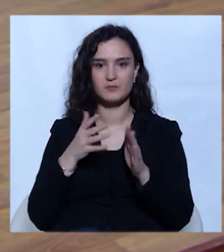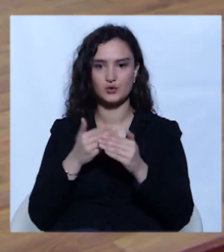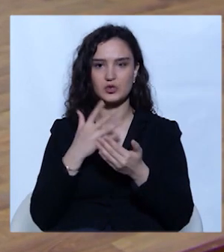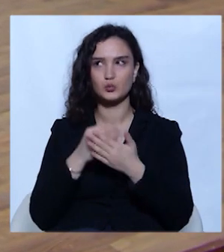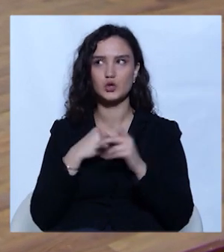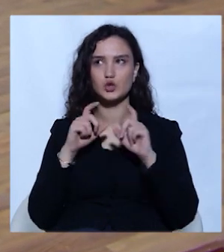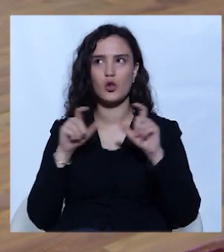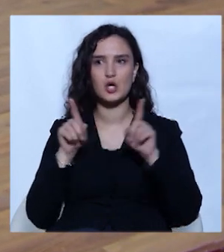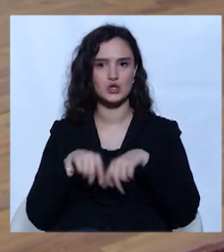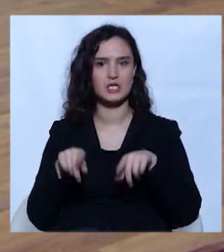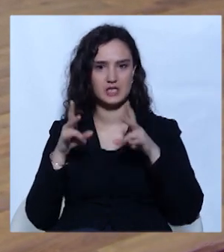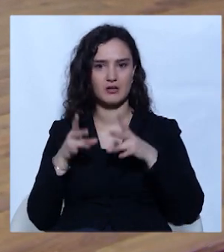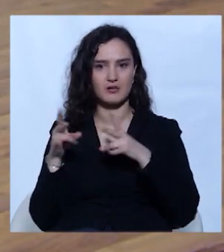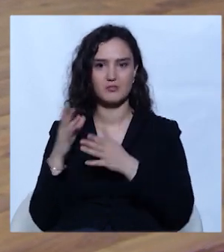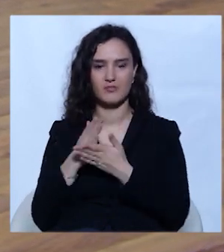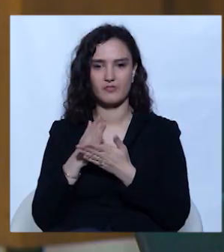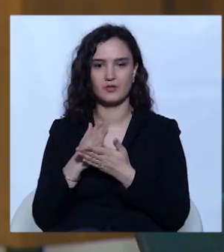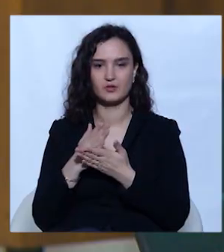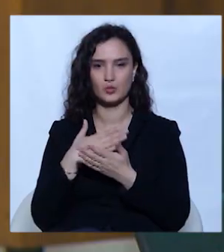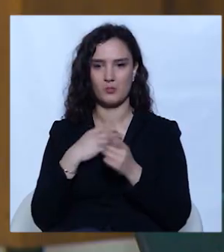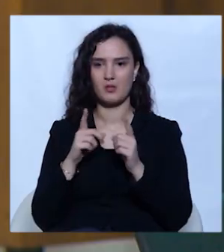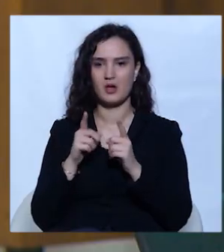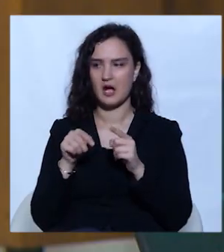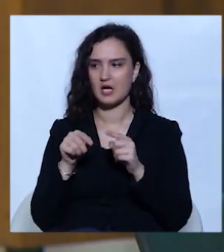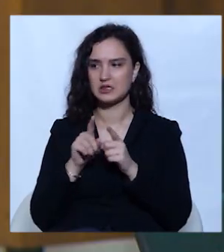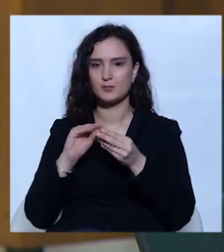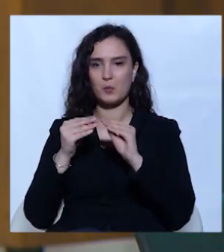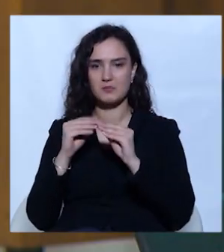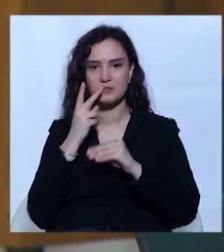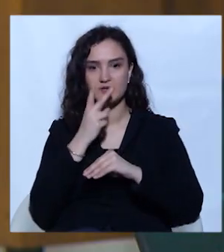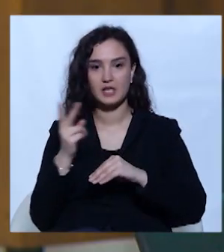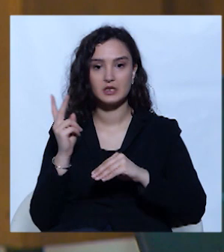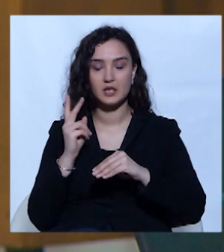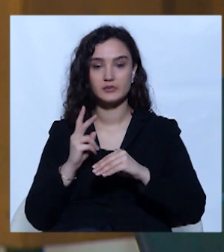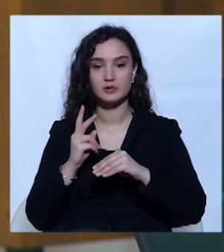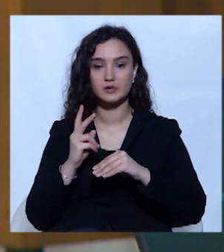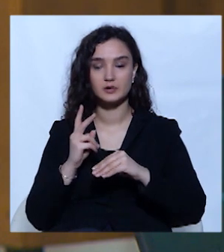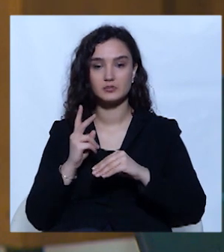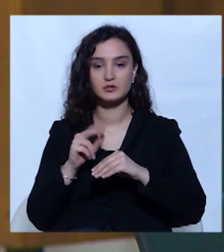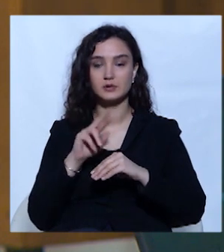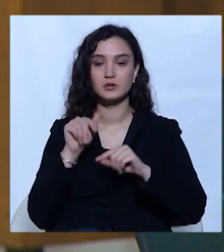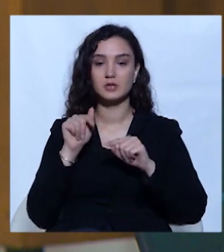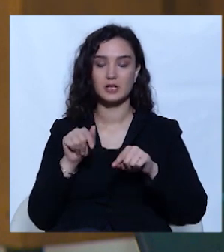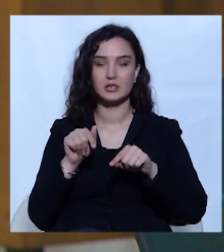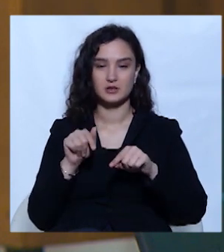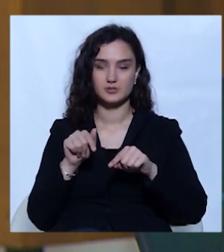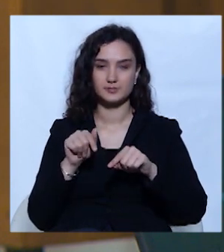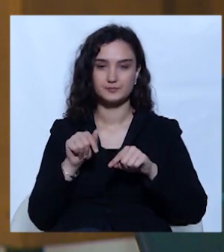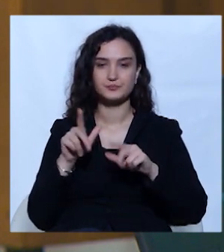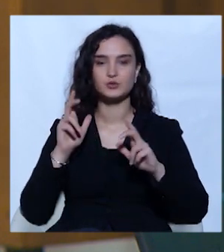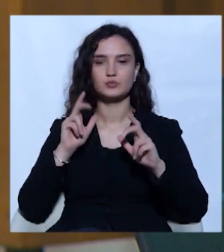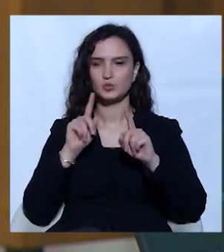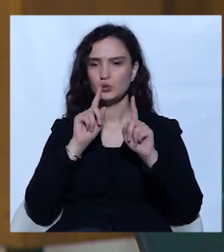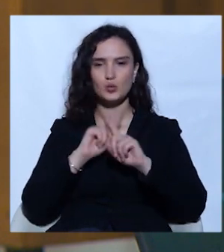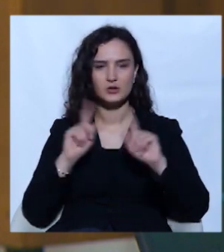school. You might face the situation one day. And that is a testament to its